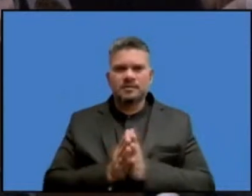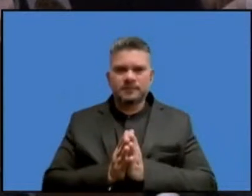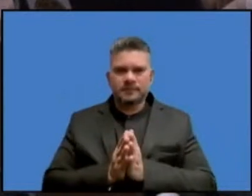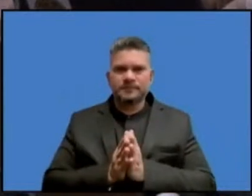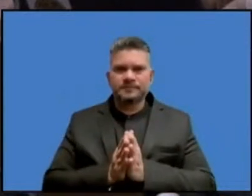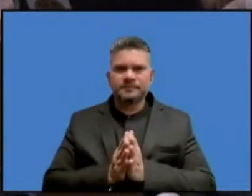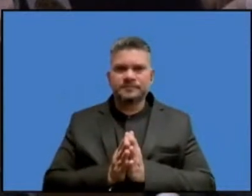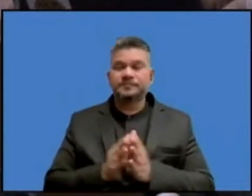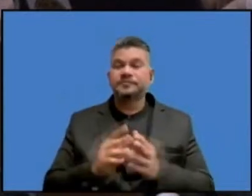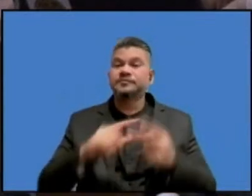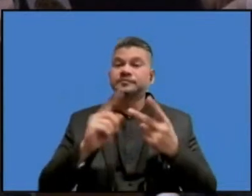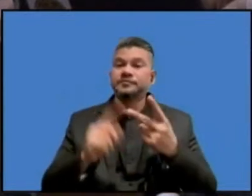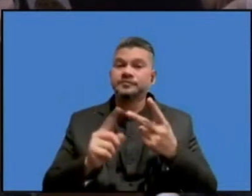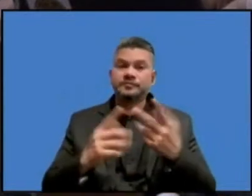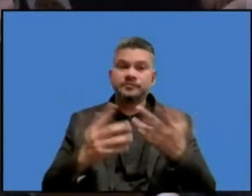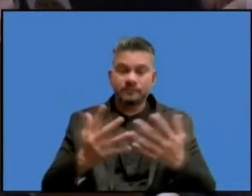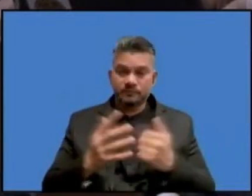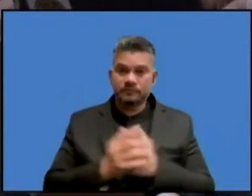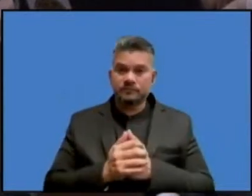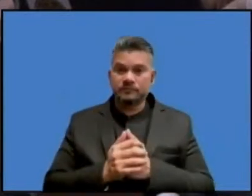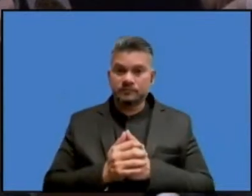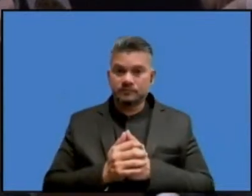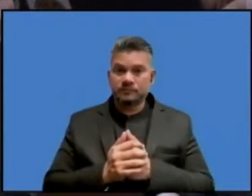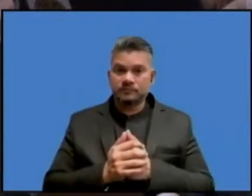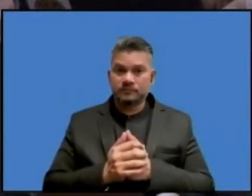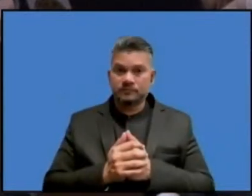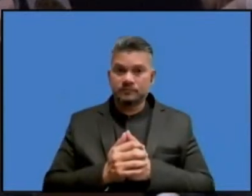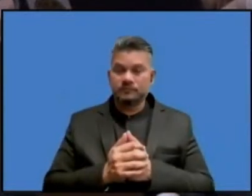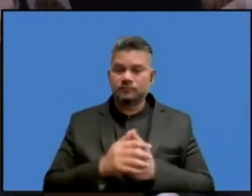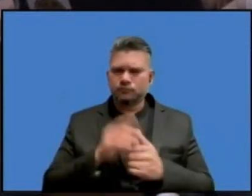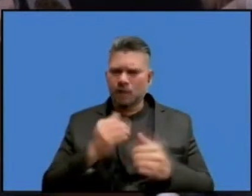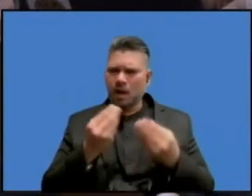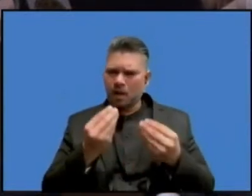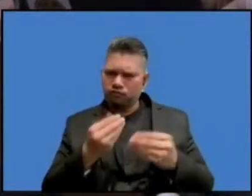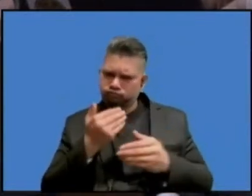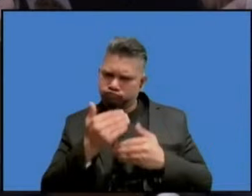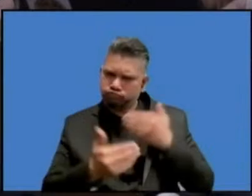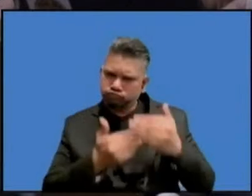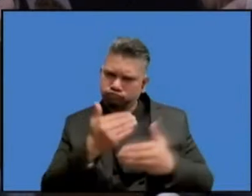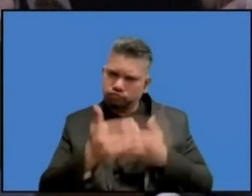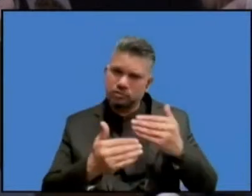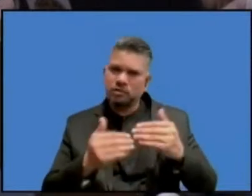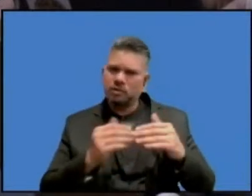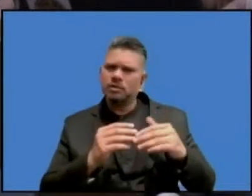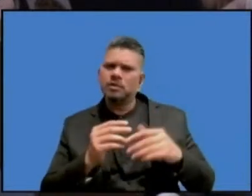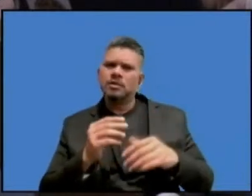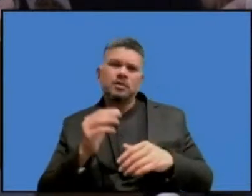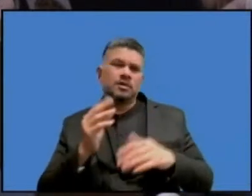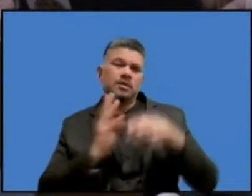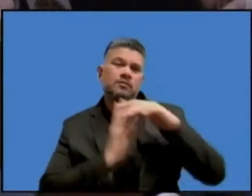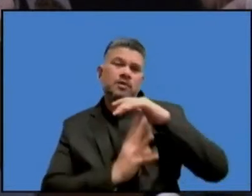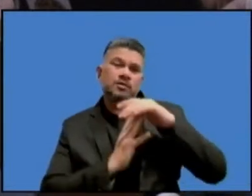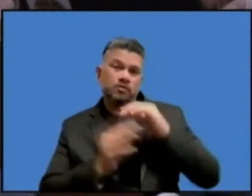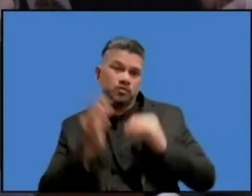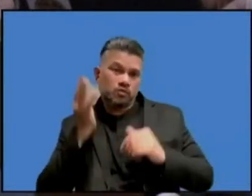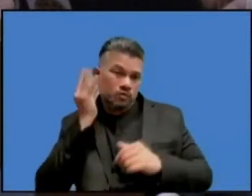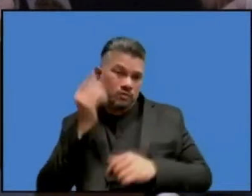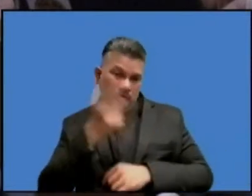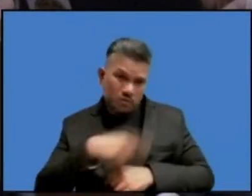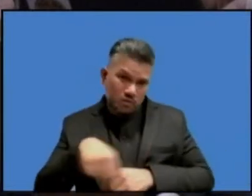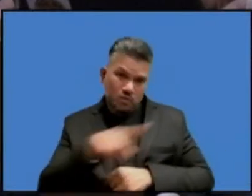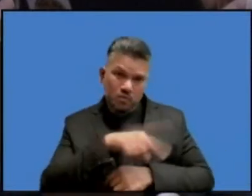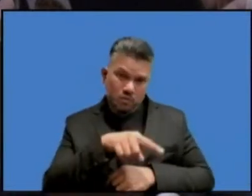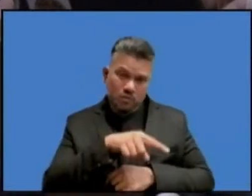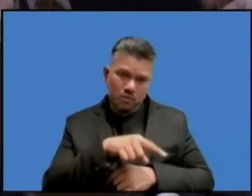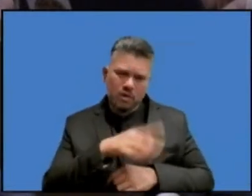Second, systematically build mechanism to protect the women migrant workers at the local or village level through accurate